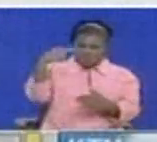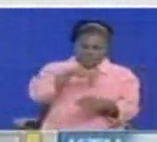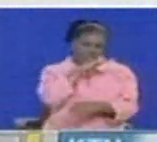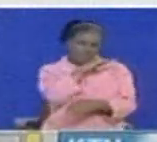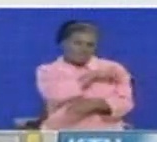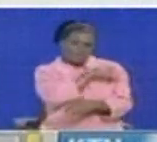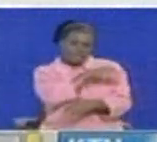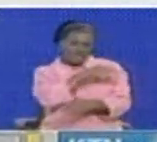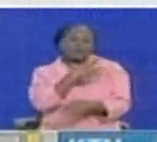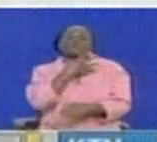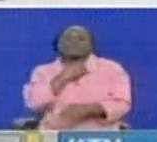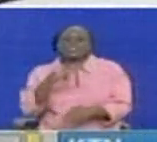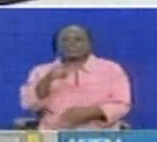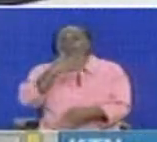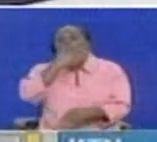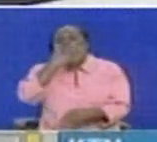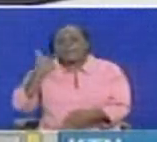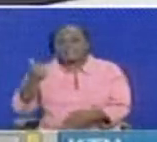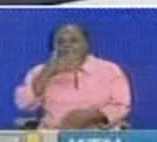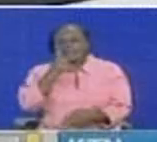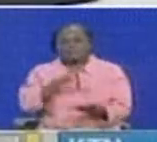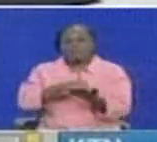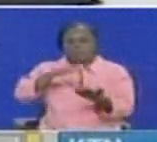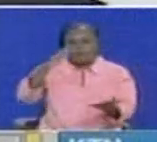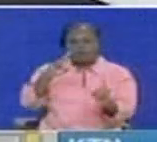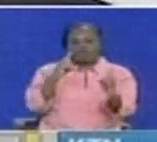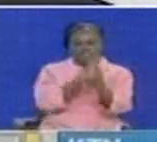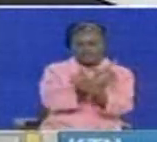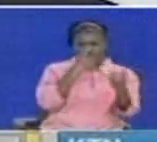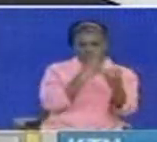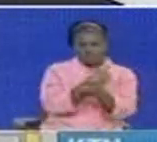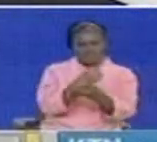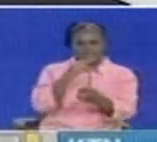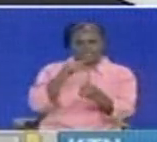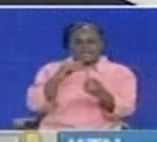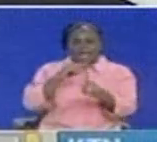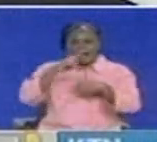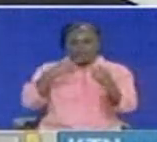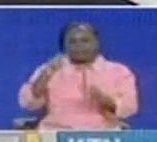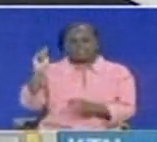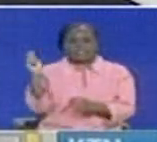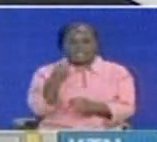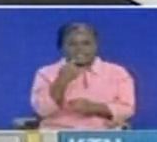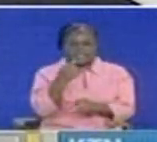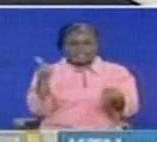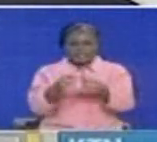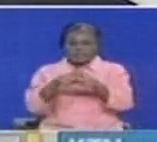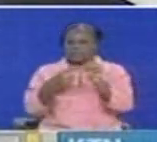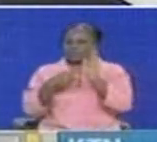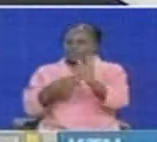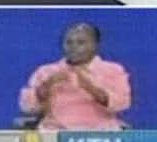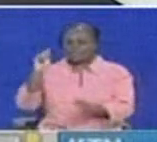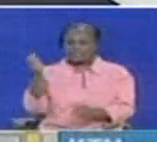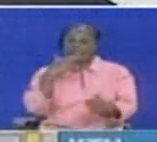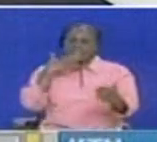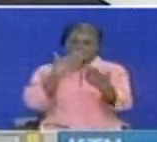we certainly wish you all the best in, you know, putting some different rhetoric about Kenya. Yes, and there. Kenya Mambo Poa. Absolutely. Thank you. Thank you